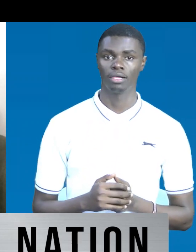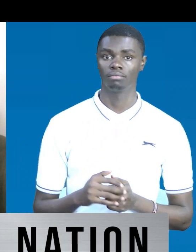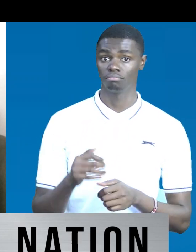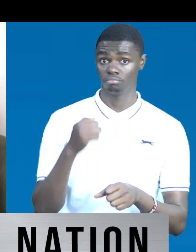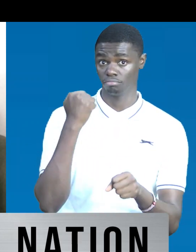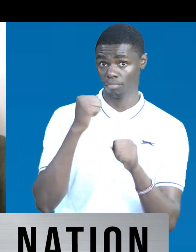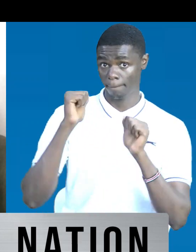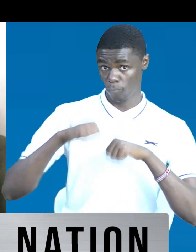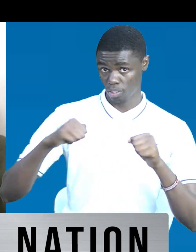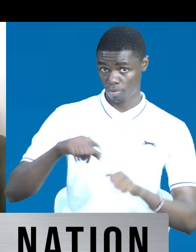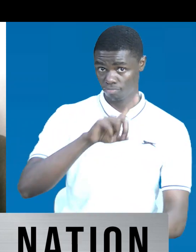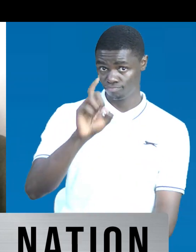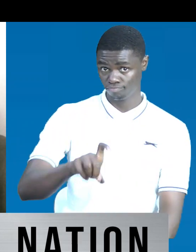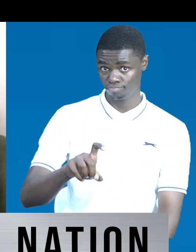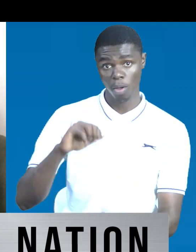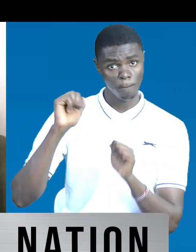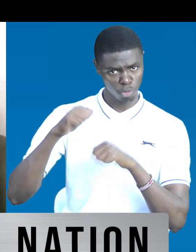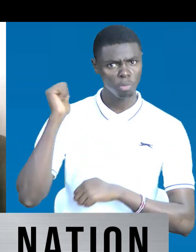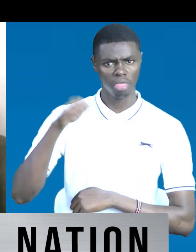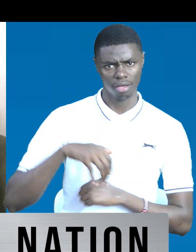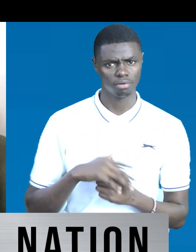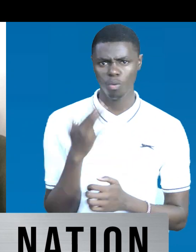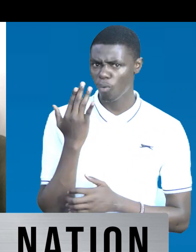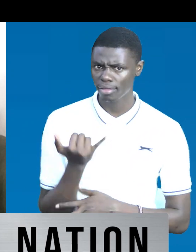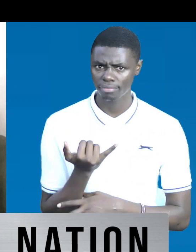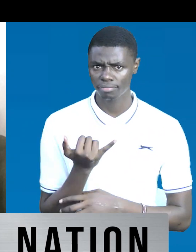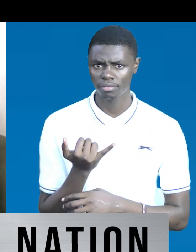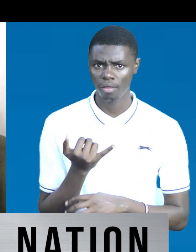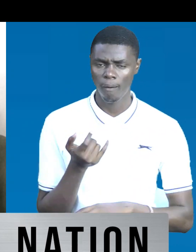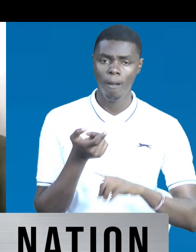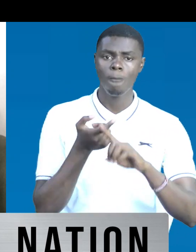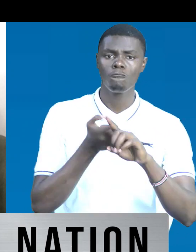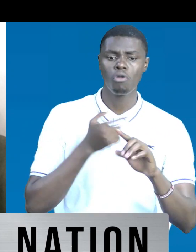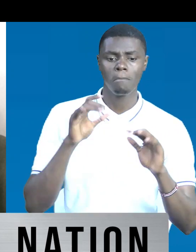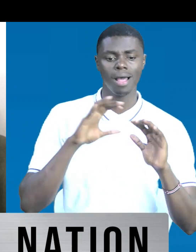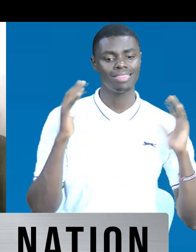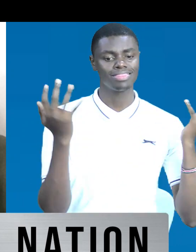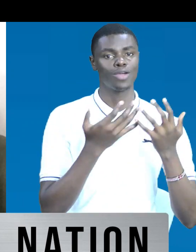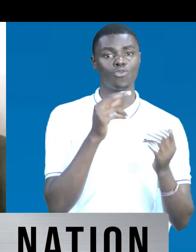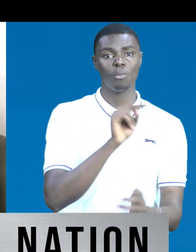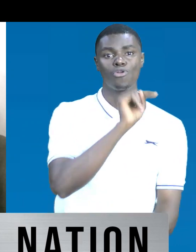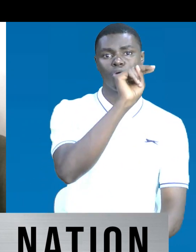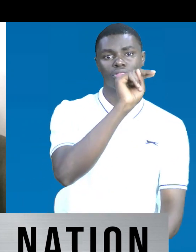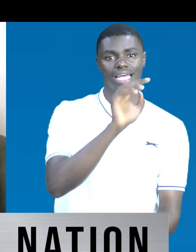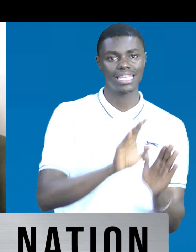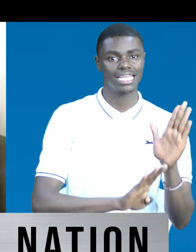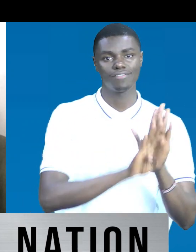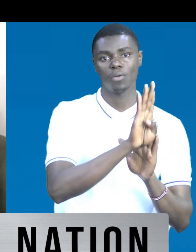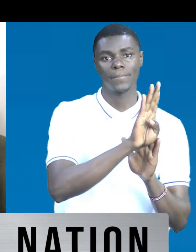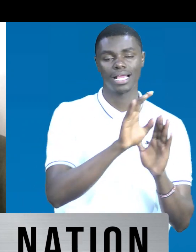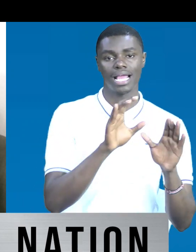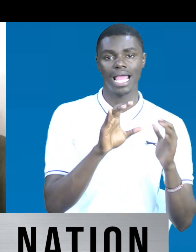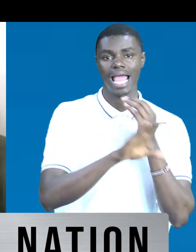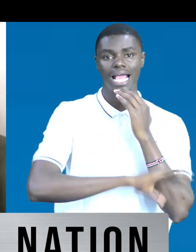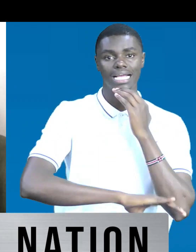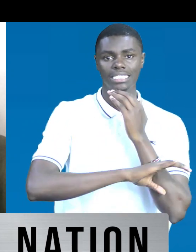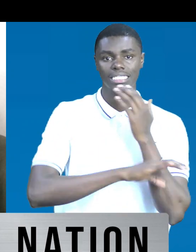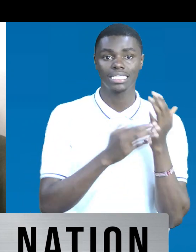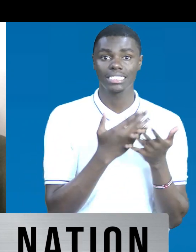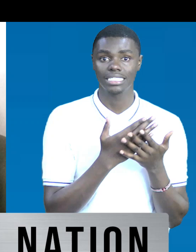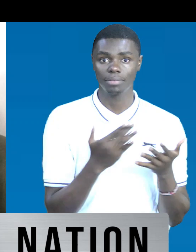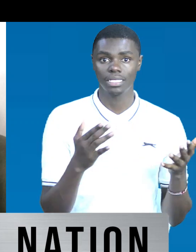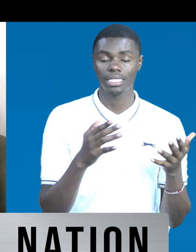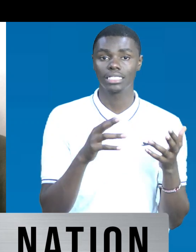Doable? Yeah, it's doable because right from the global north, that is the developing countries, it's something that